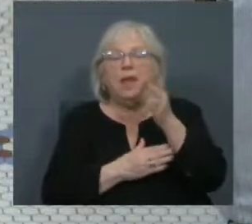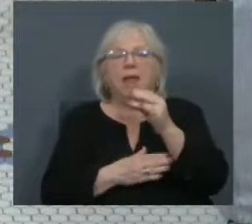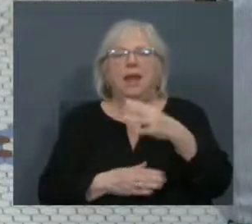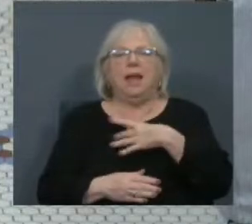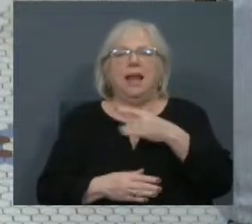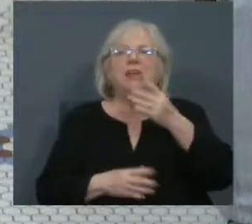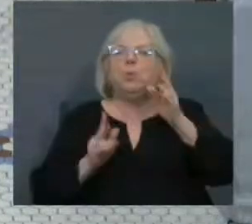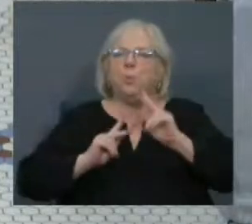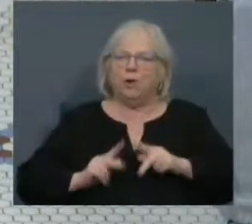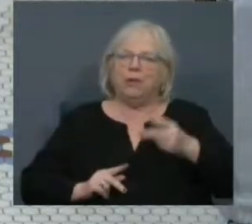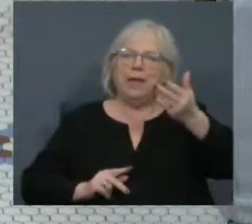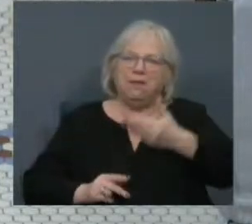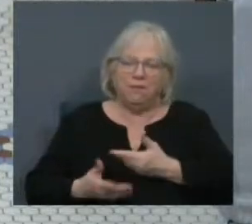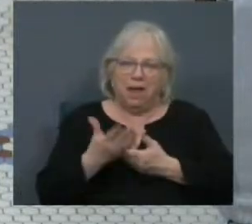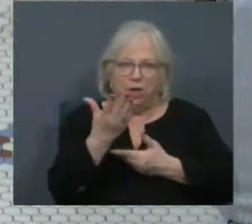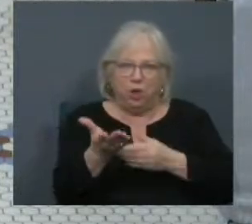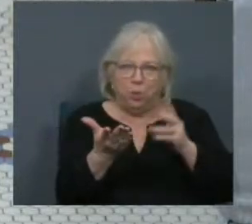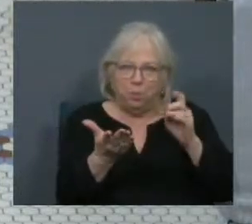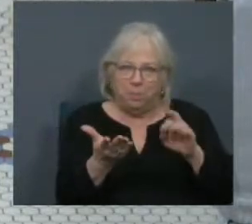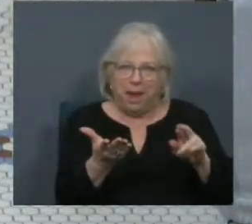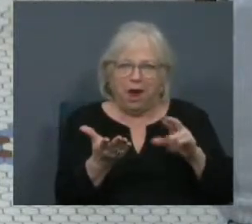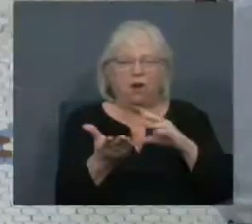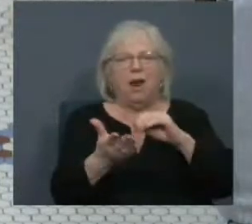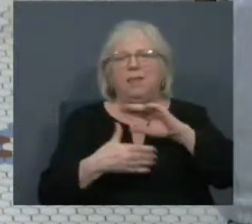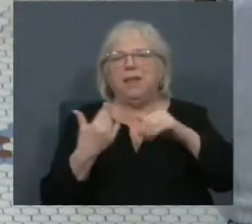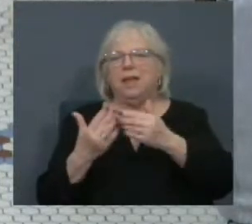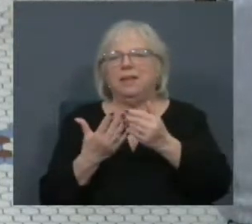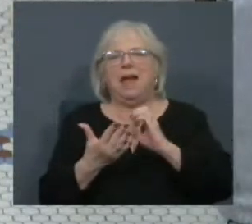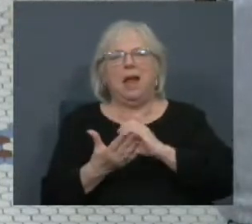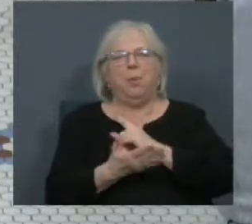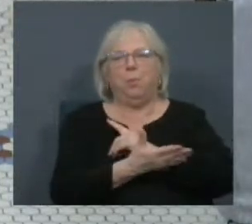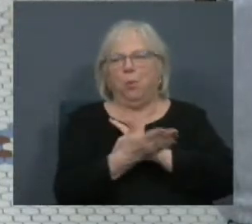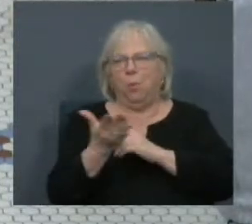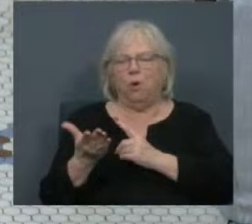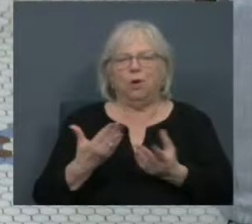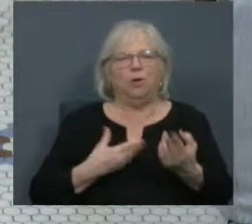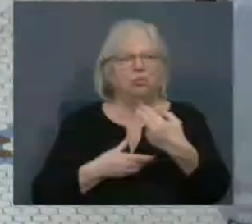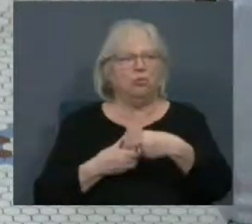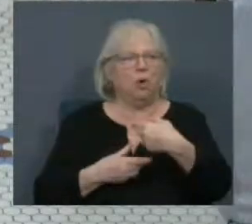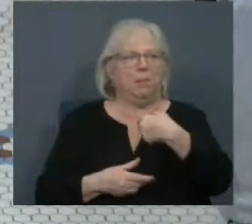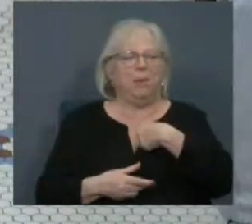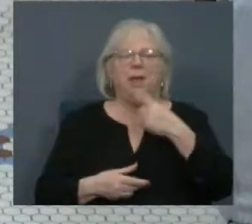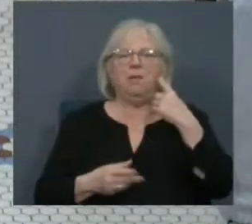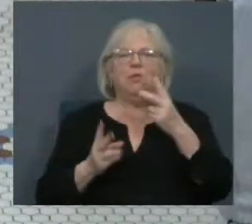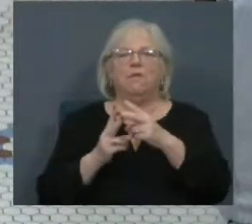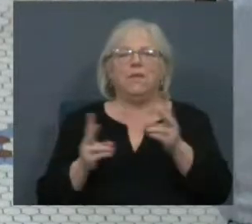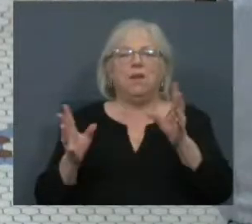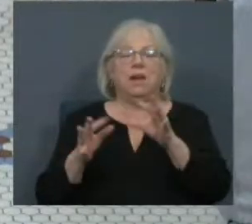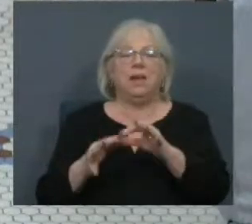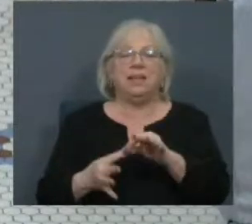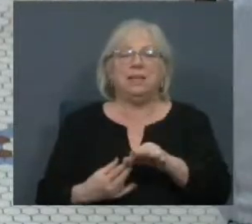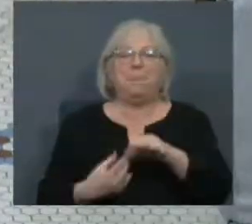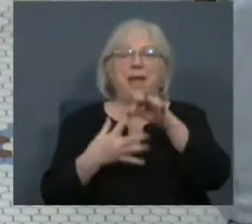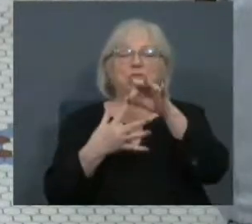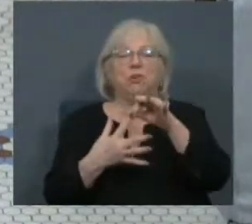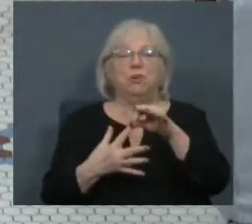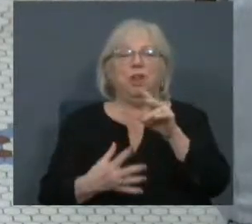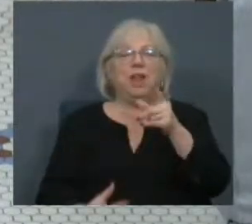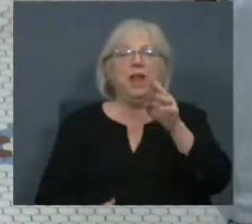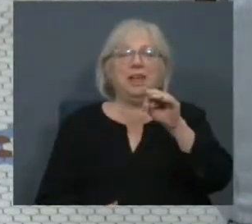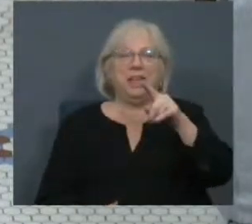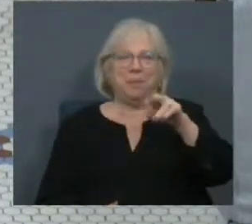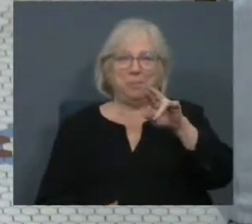personally invite you, Mr. Mayor, and the entire city board to join me for a very special